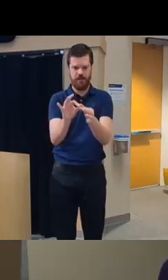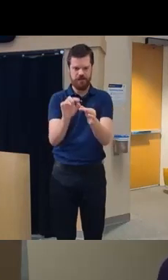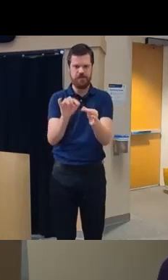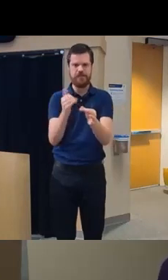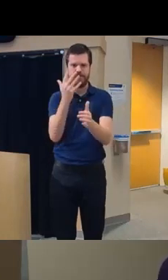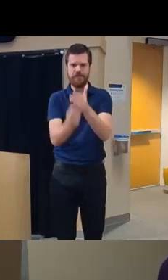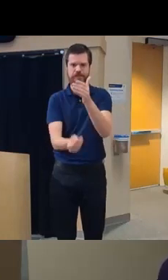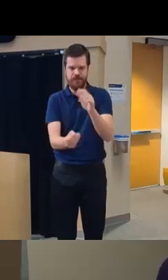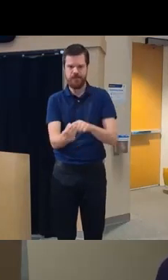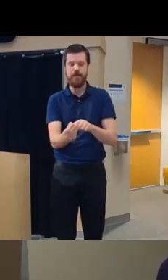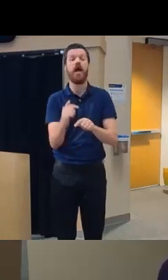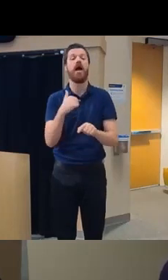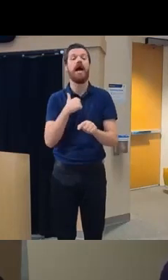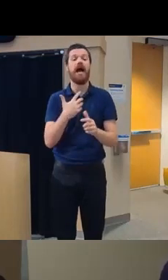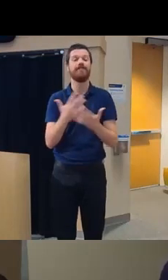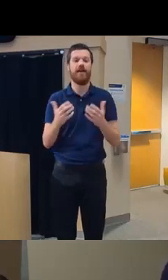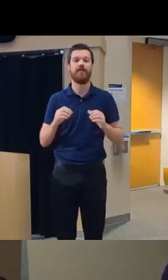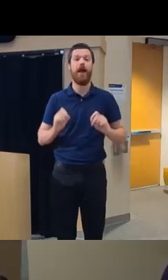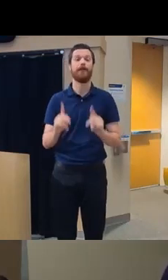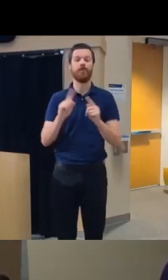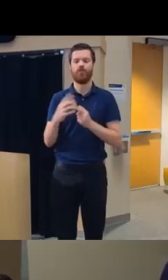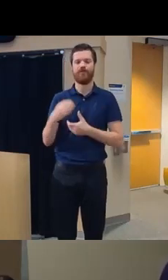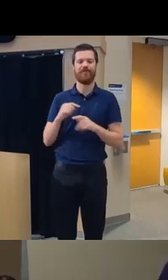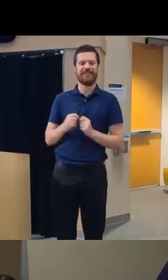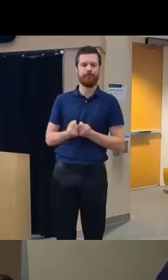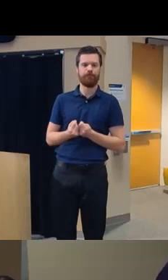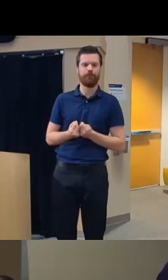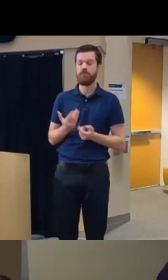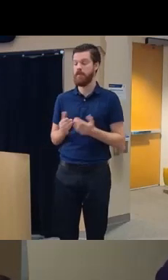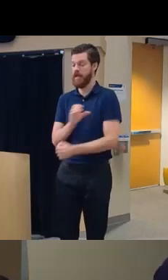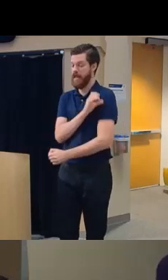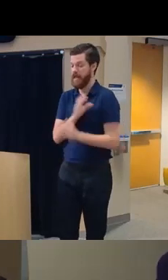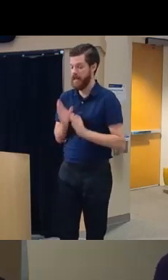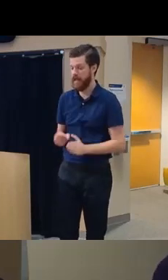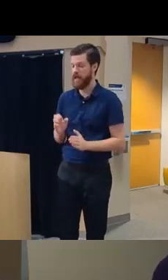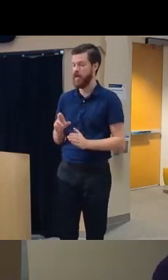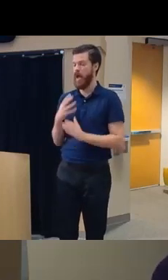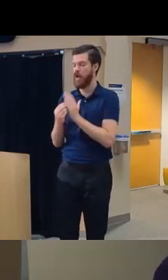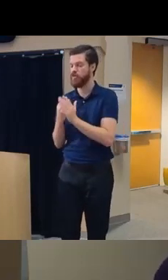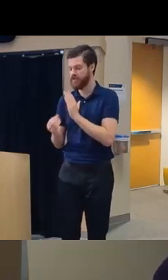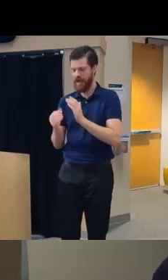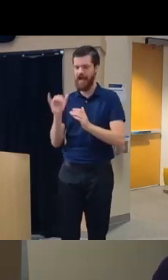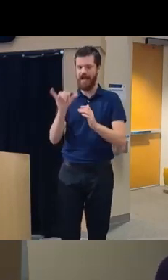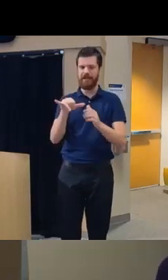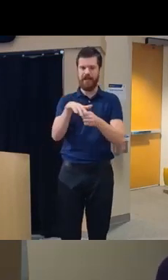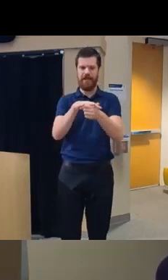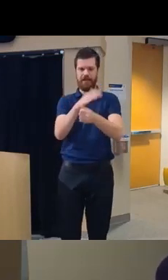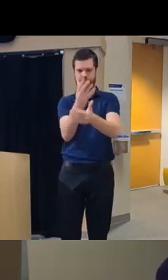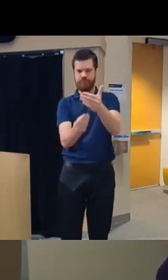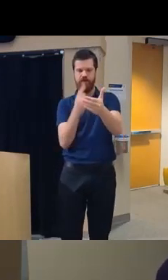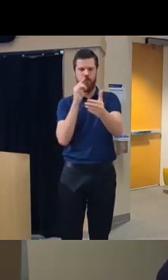to kind of involve the team, whether it's someone in the clinic or kind of outside. And so I think that's an important area for the